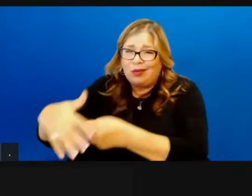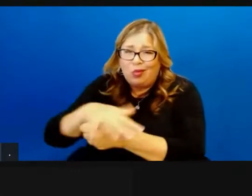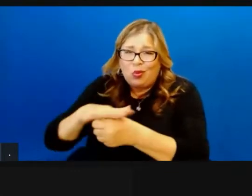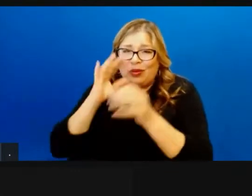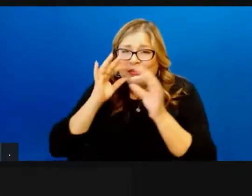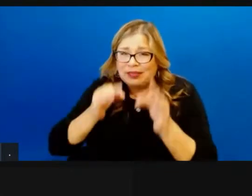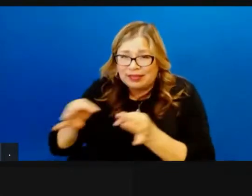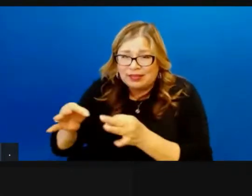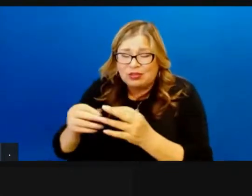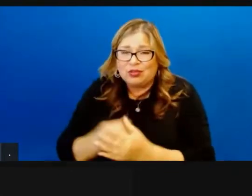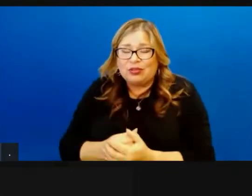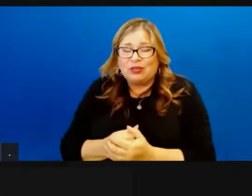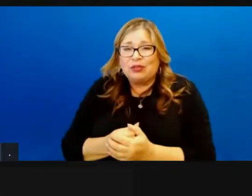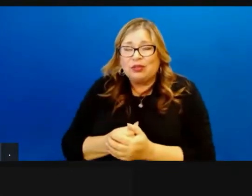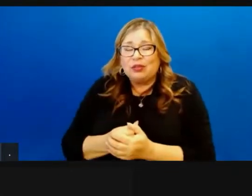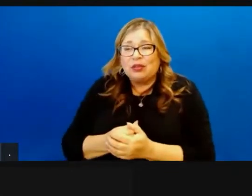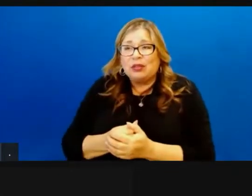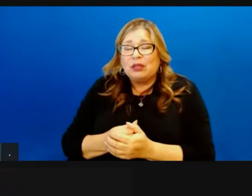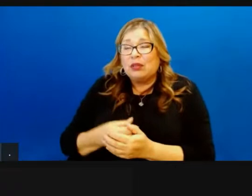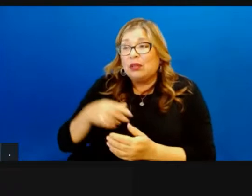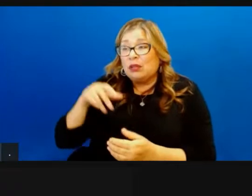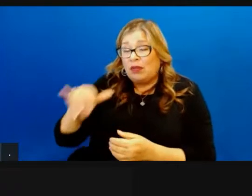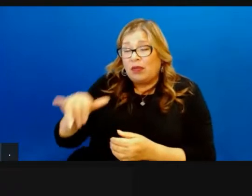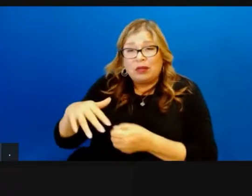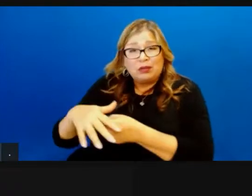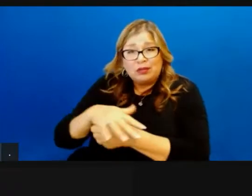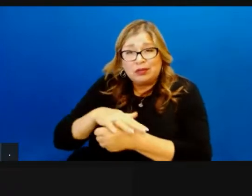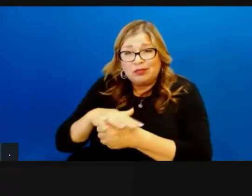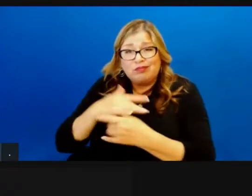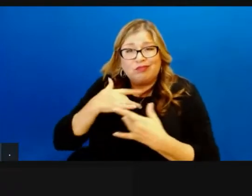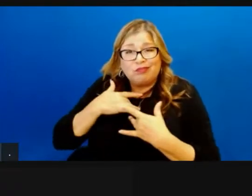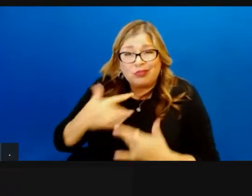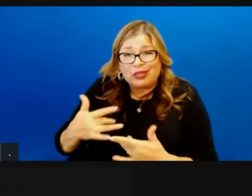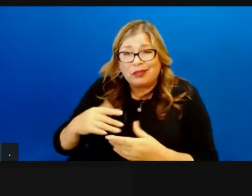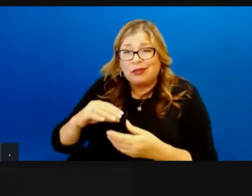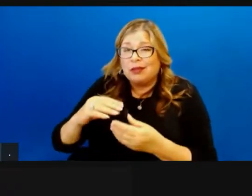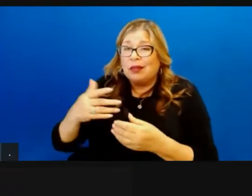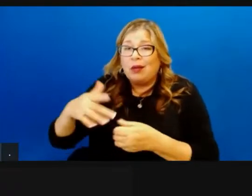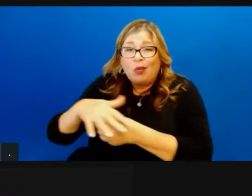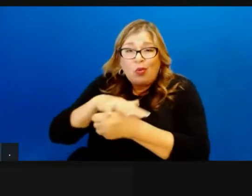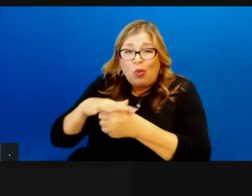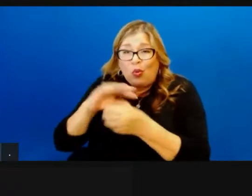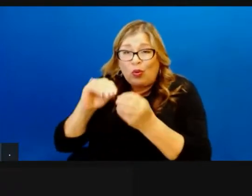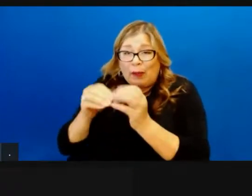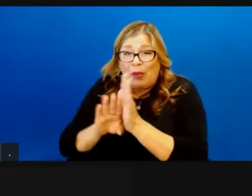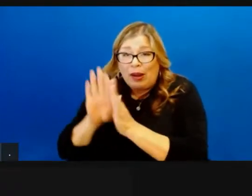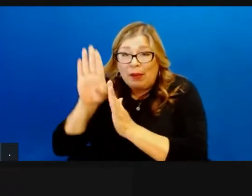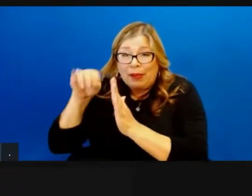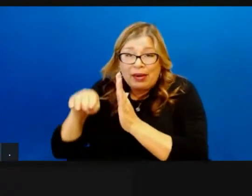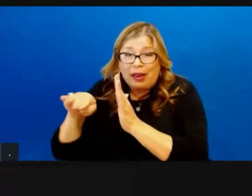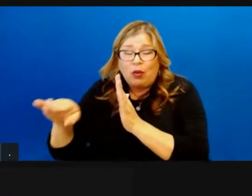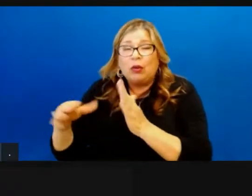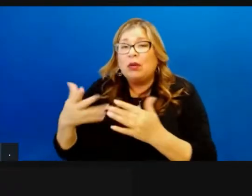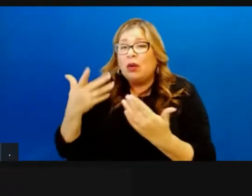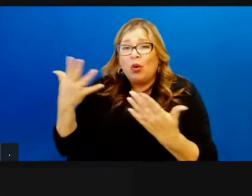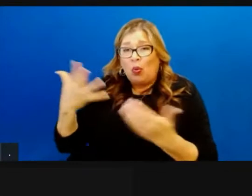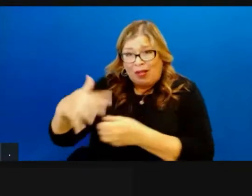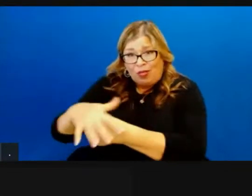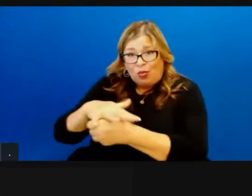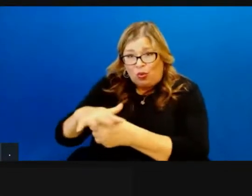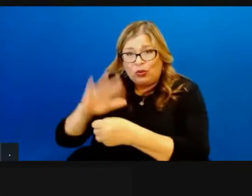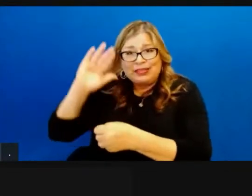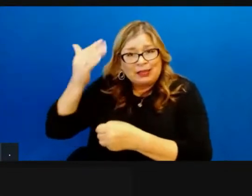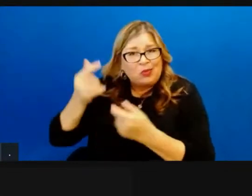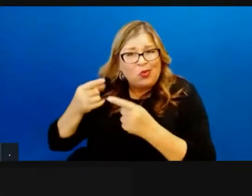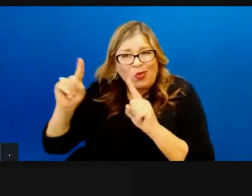help consider some of those local trends in the data, local trends in what works and what doesn't work in communities. And I think